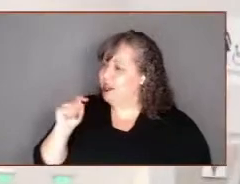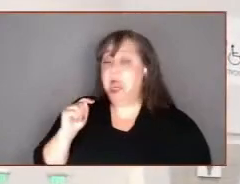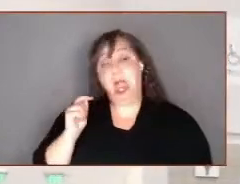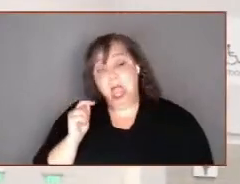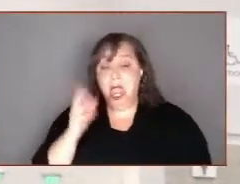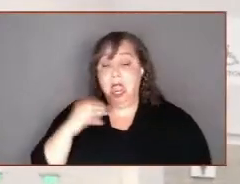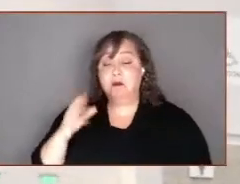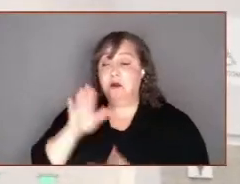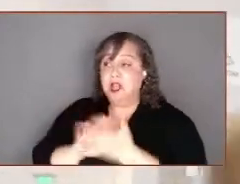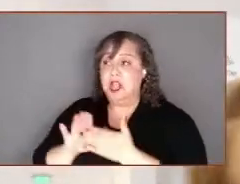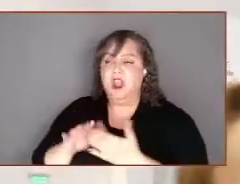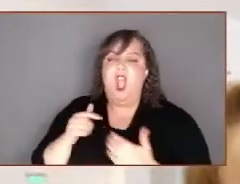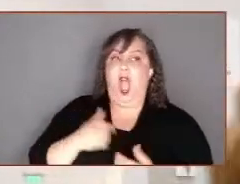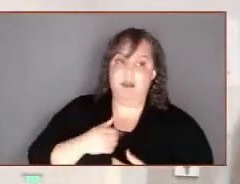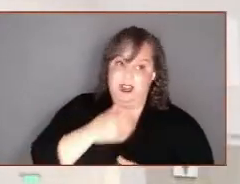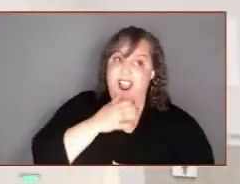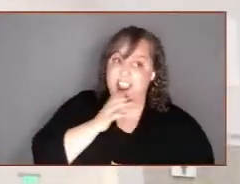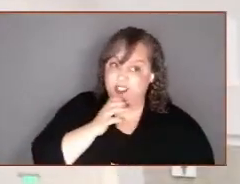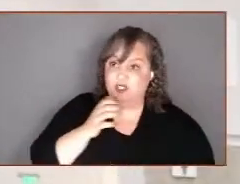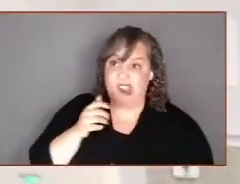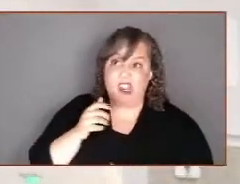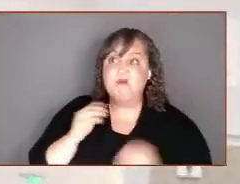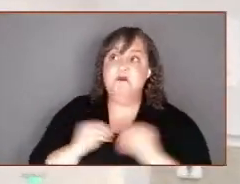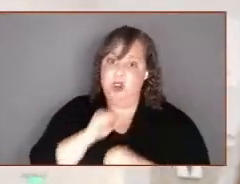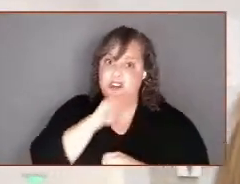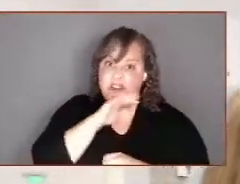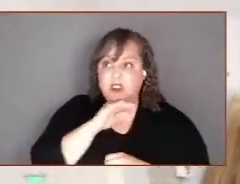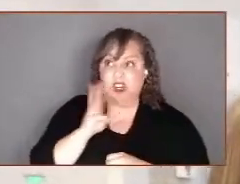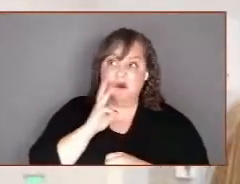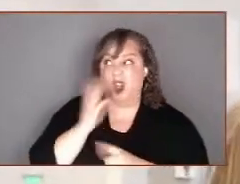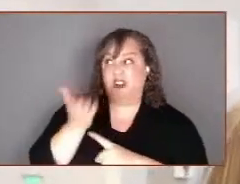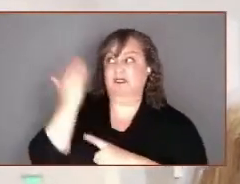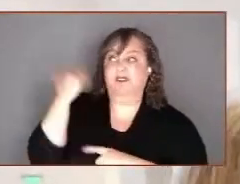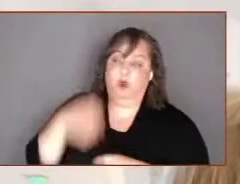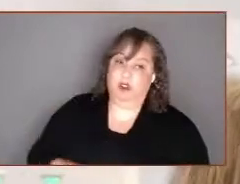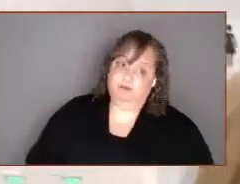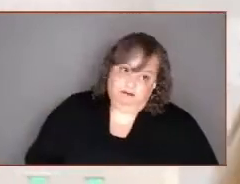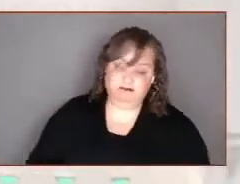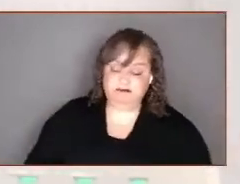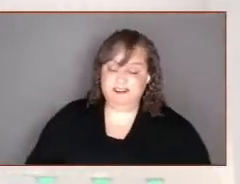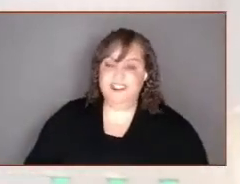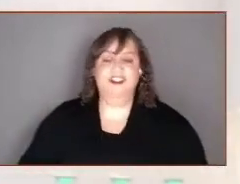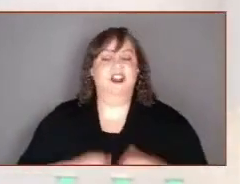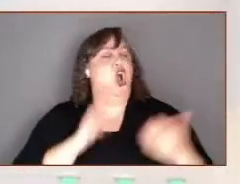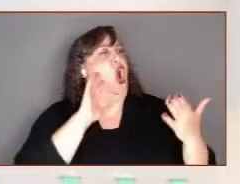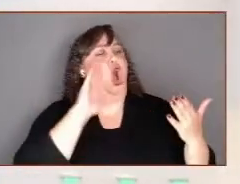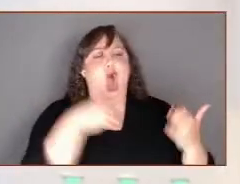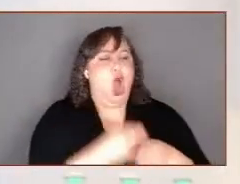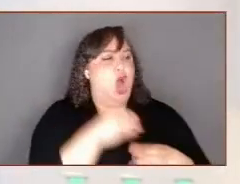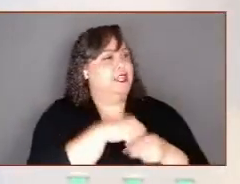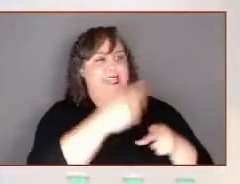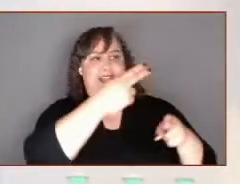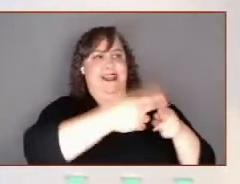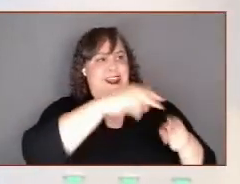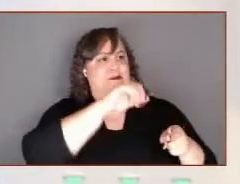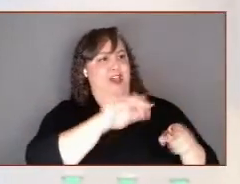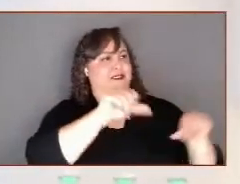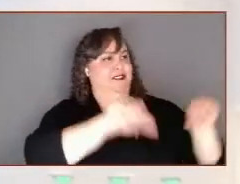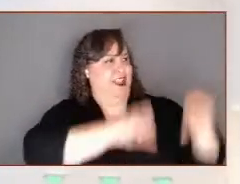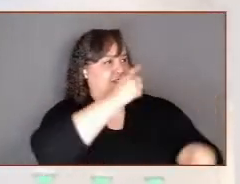drank dirtier water in my life before. But, all in the name of science, right? Yeah. And